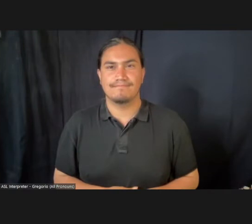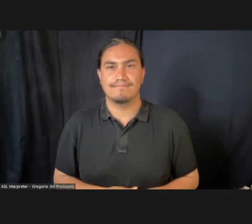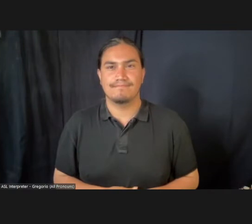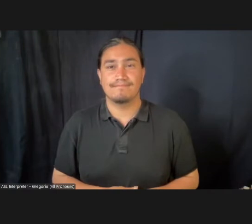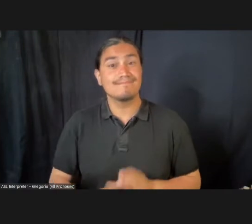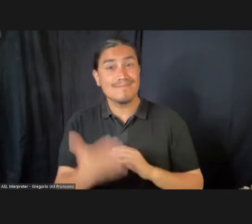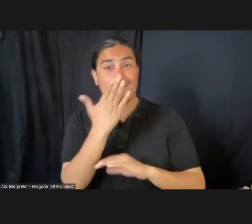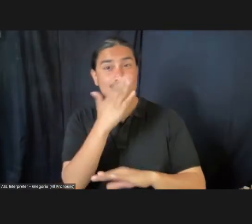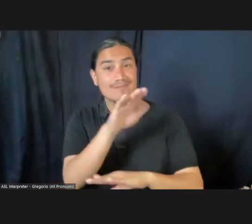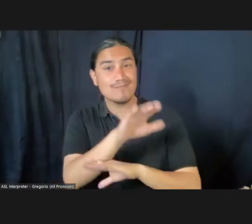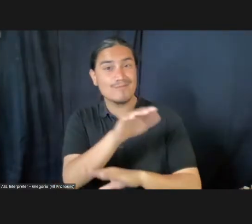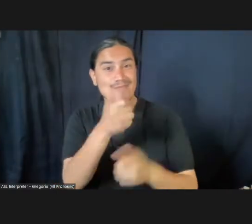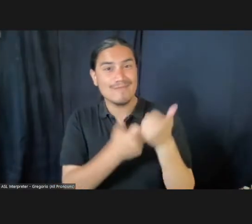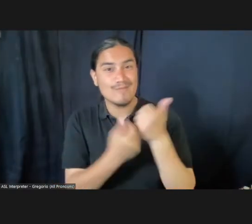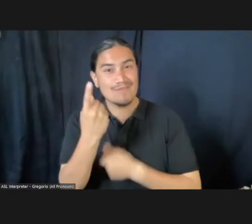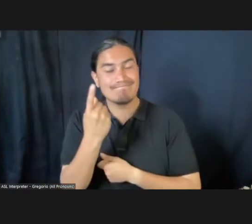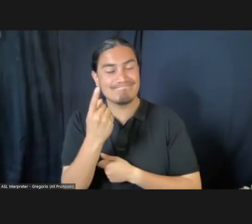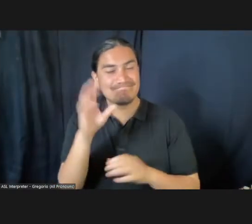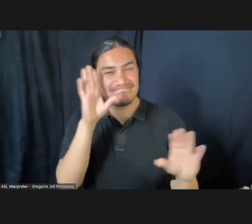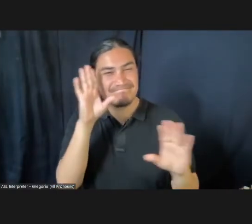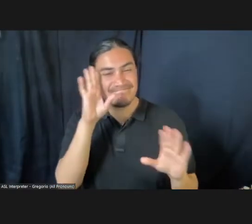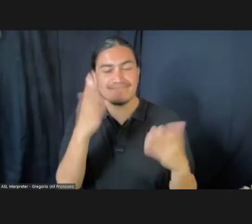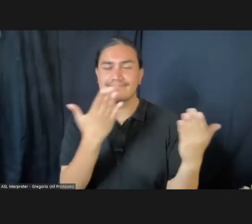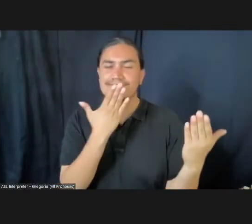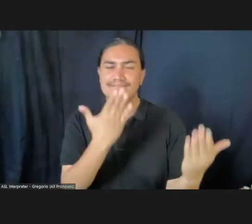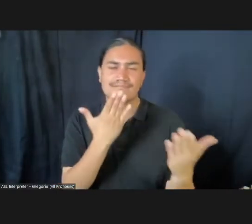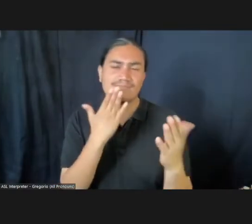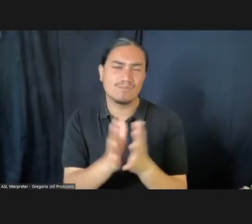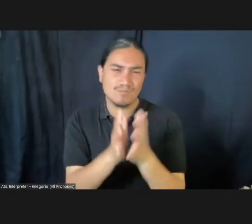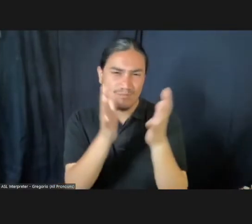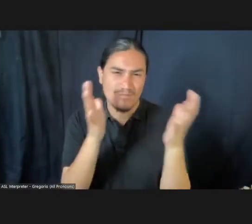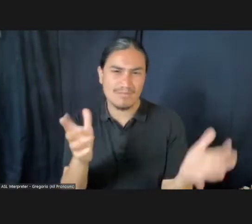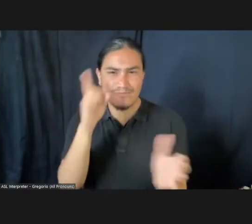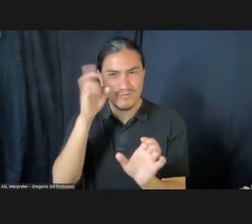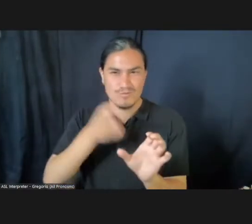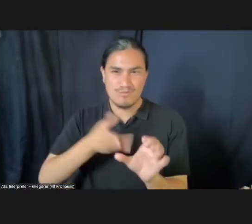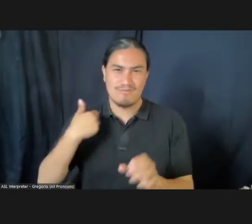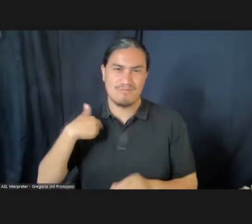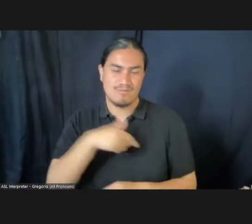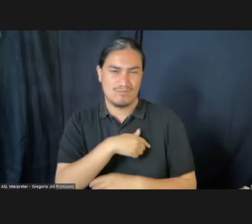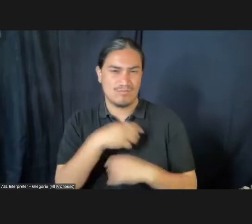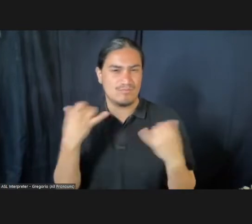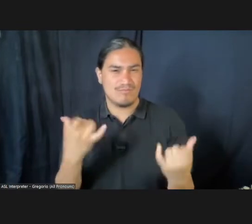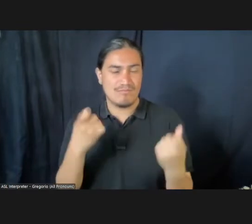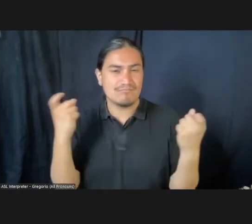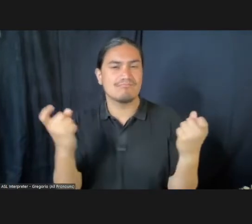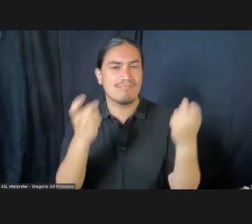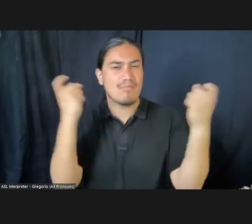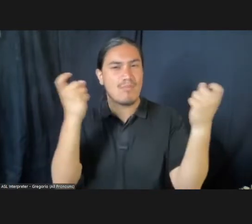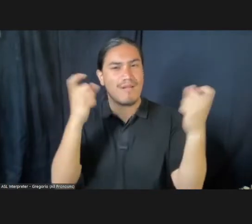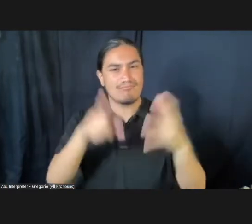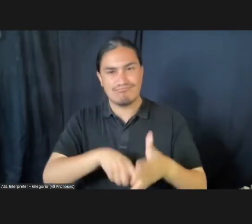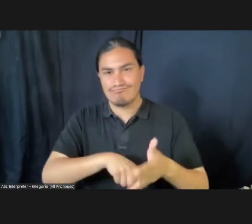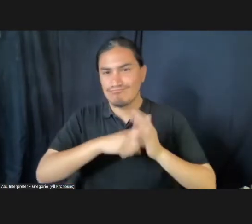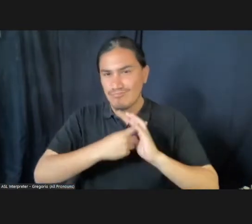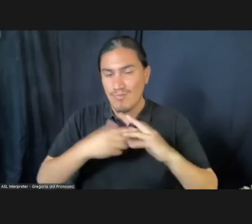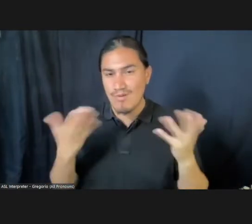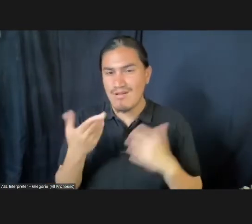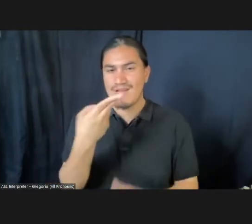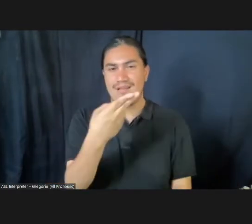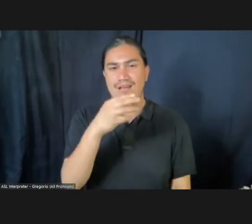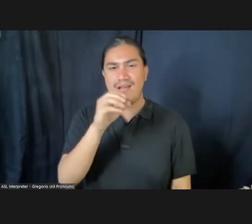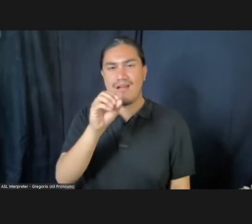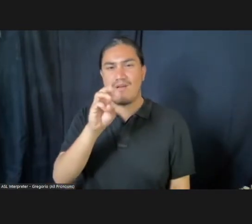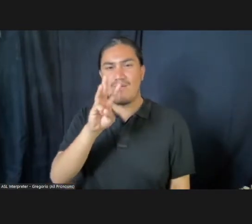Good afternoon, everyone, and thank you so much for joining us to celebrate the launch of the HowlRound